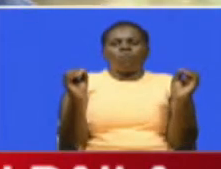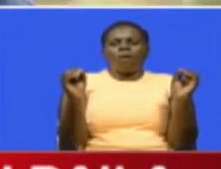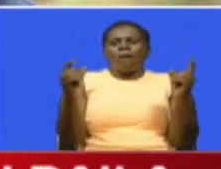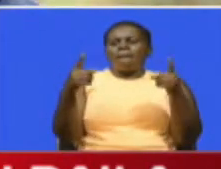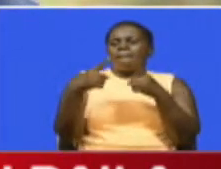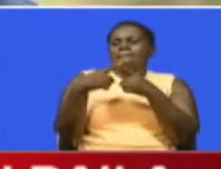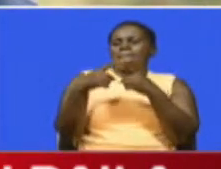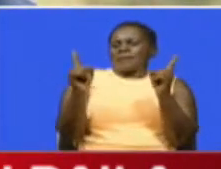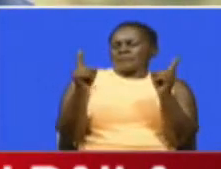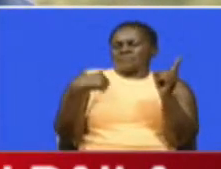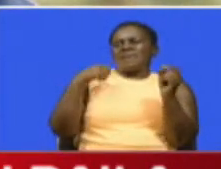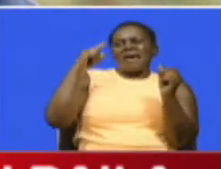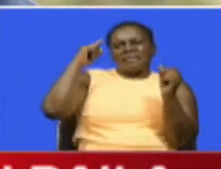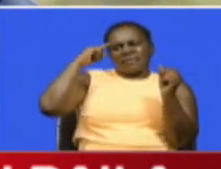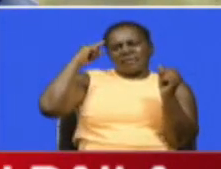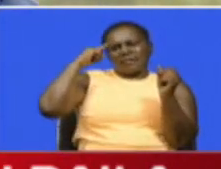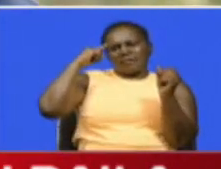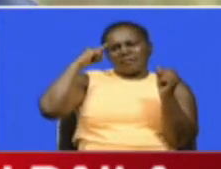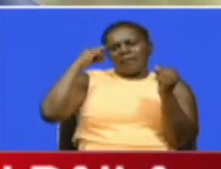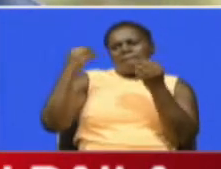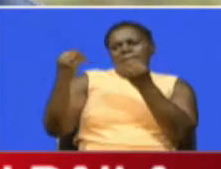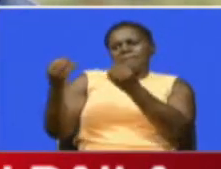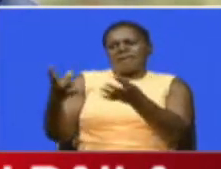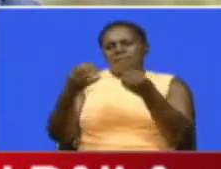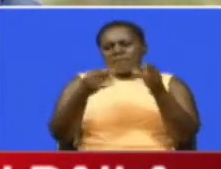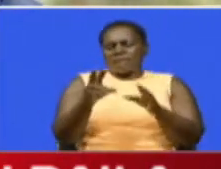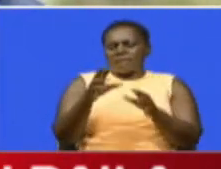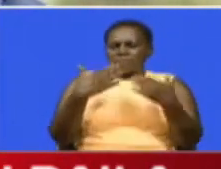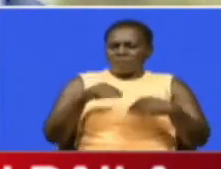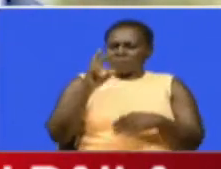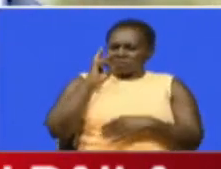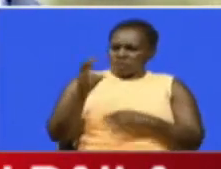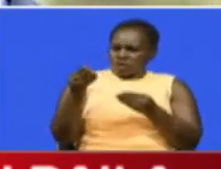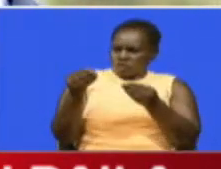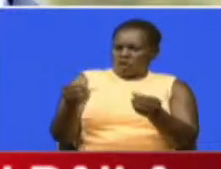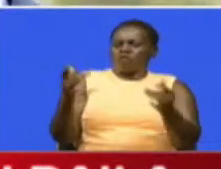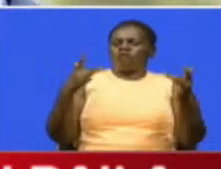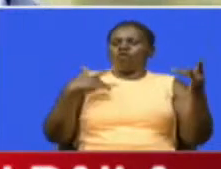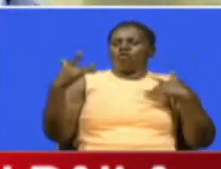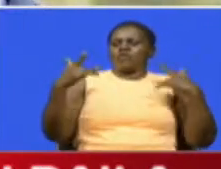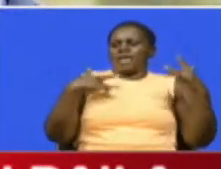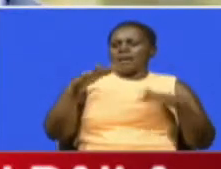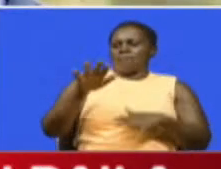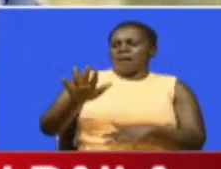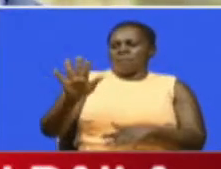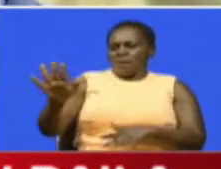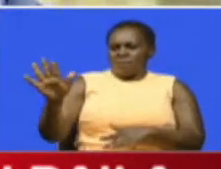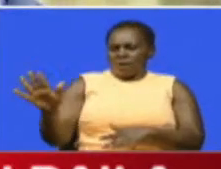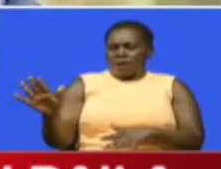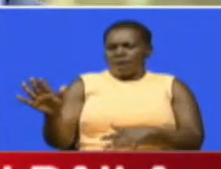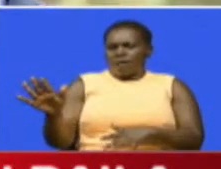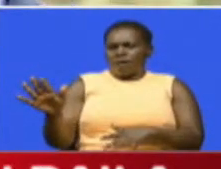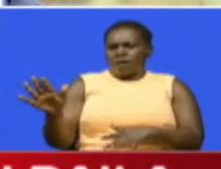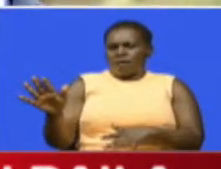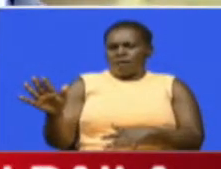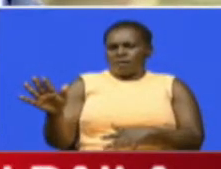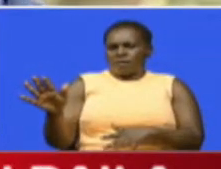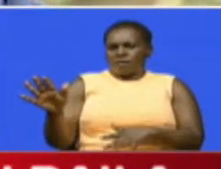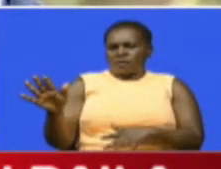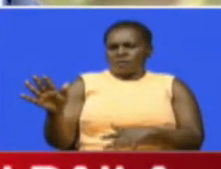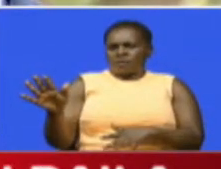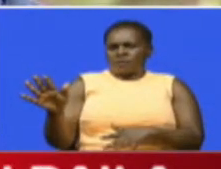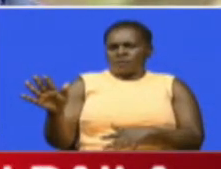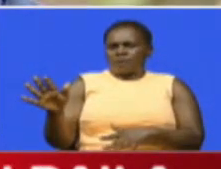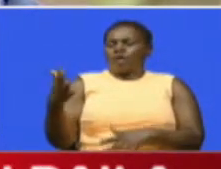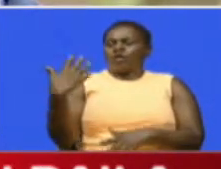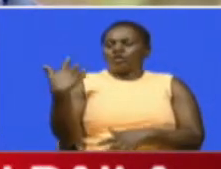But my view is that a number of people will see that it addresses their concerns and that it is